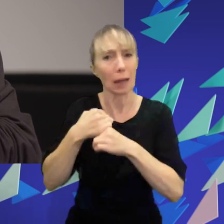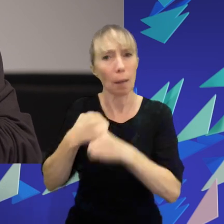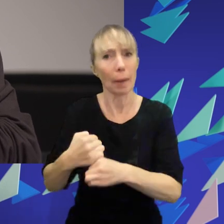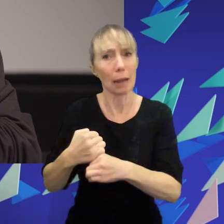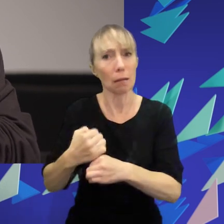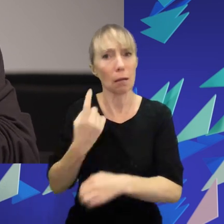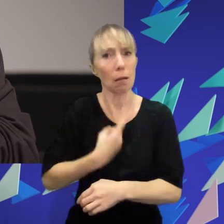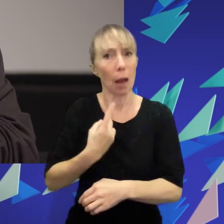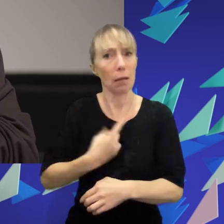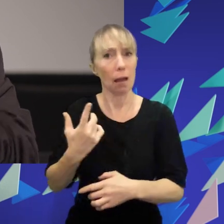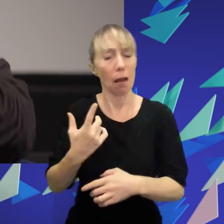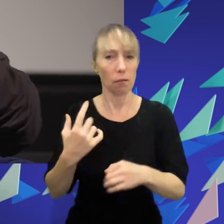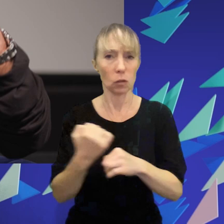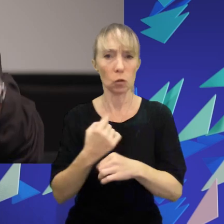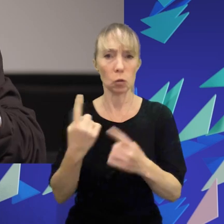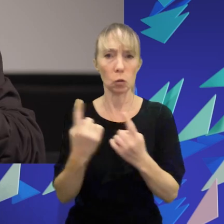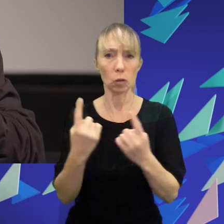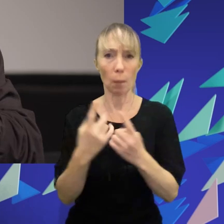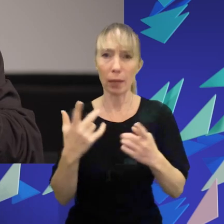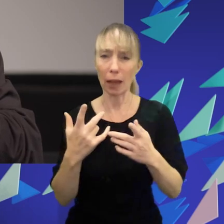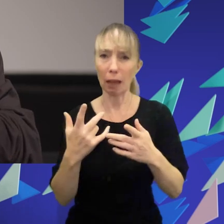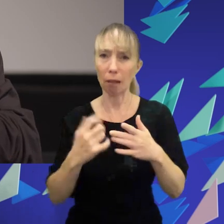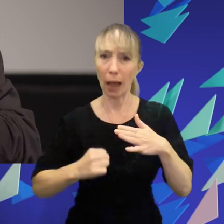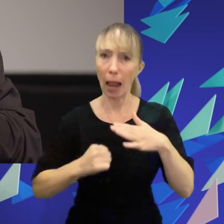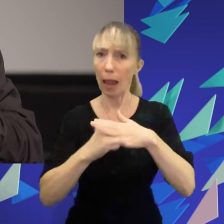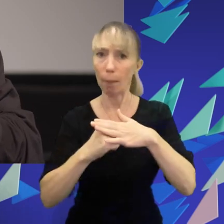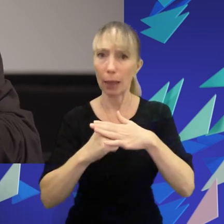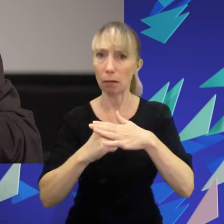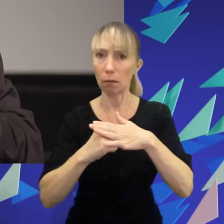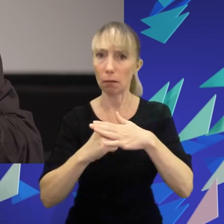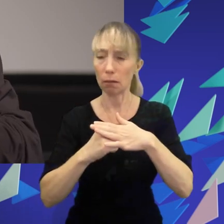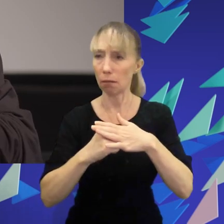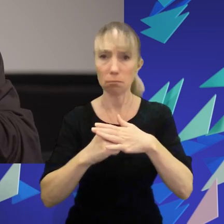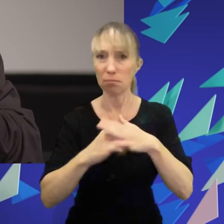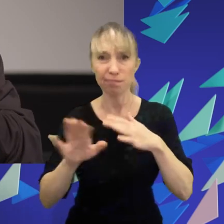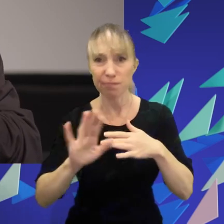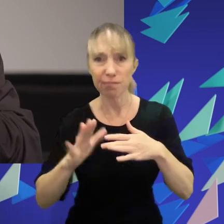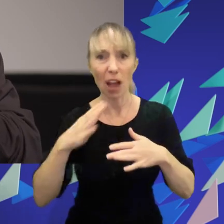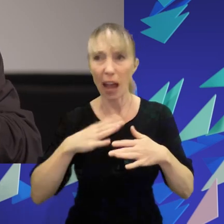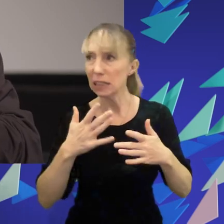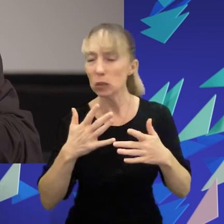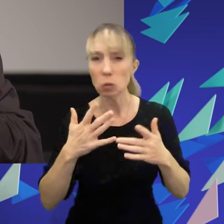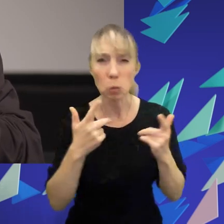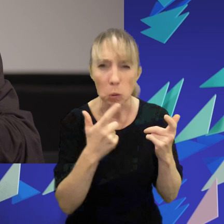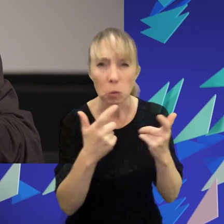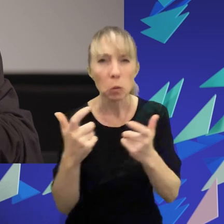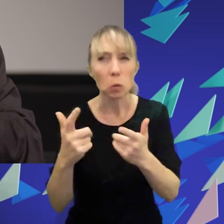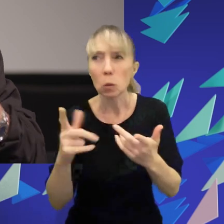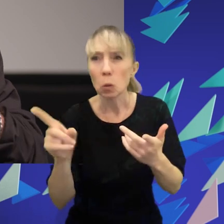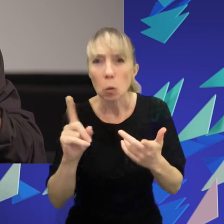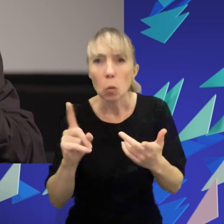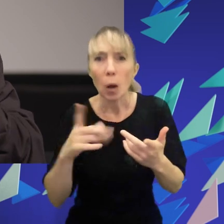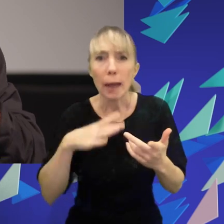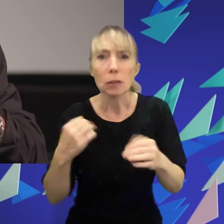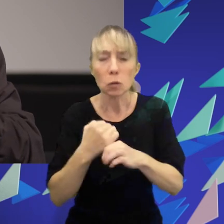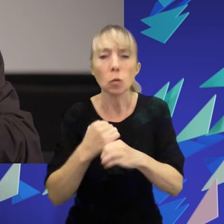do something with a limited thing. I said, I need to really go and find exactly what that will mean. And then we can